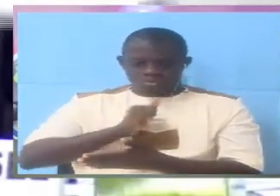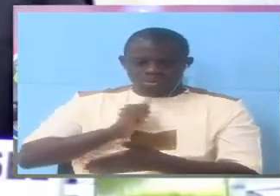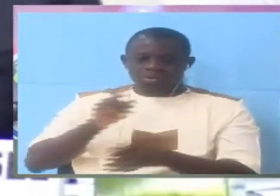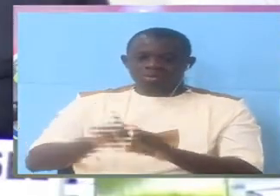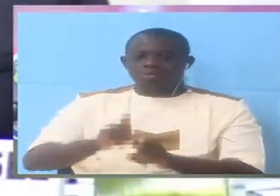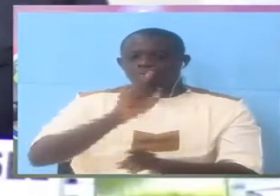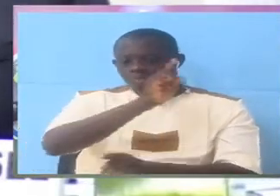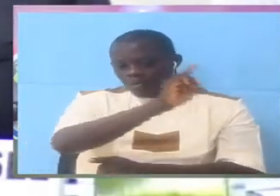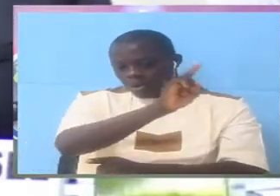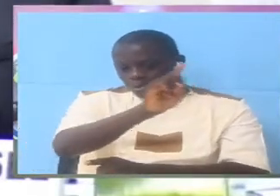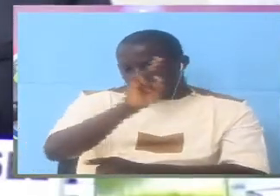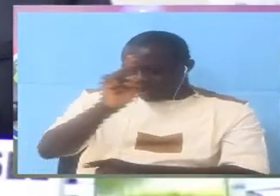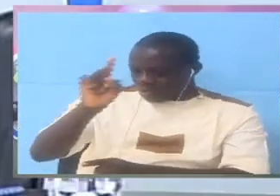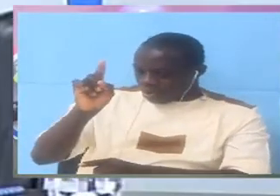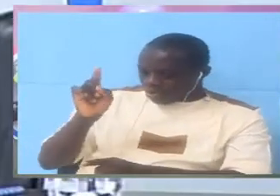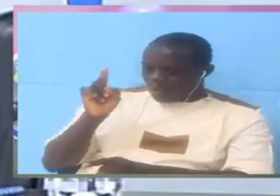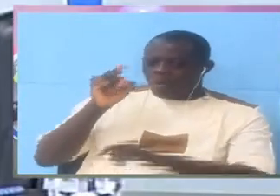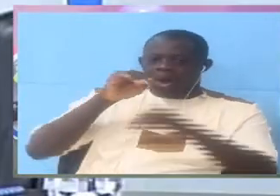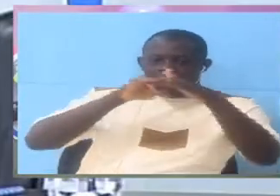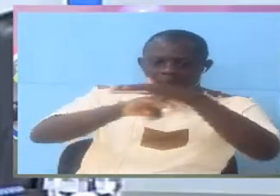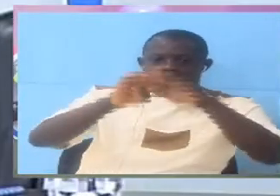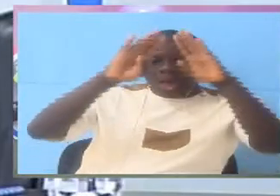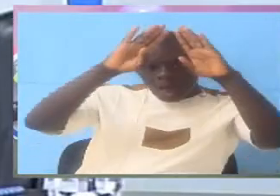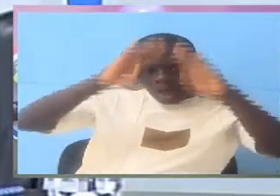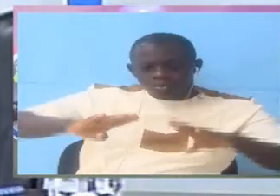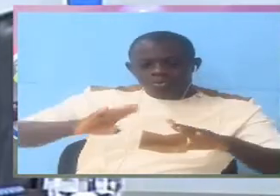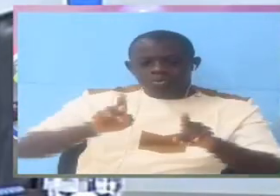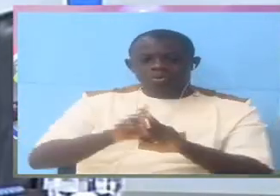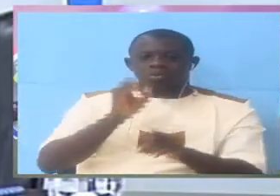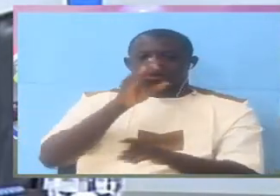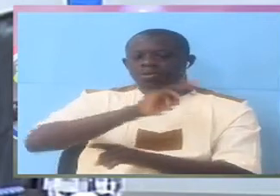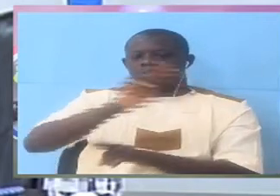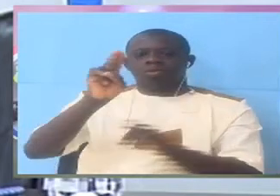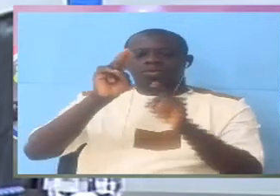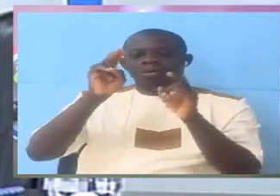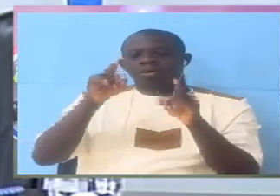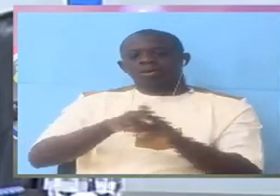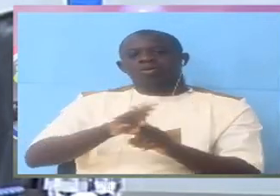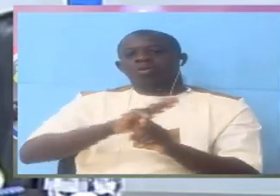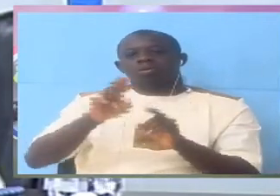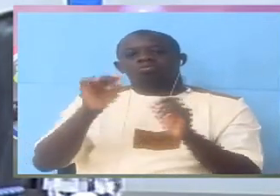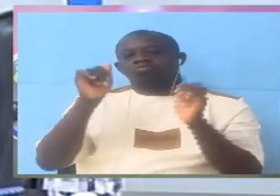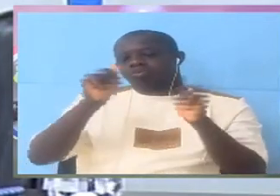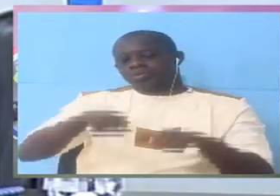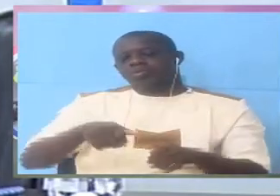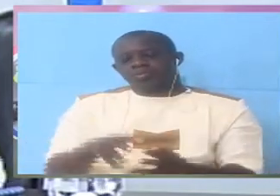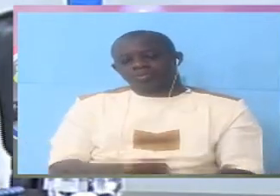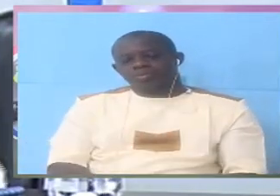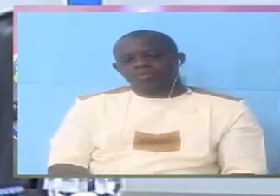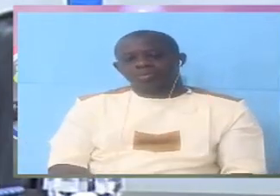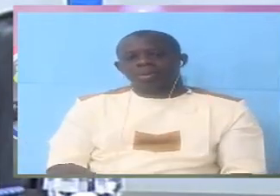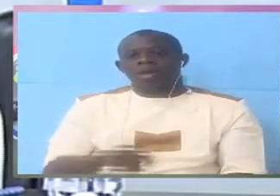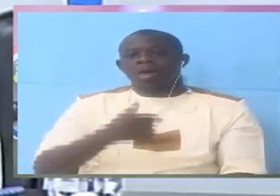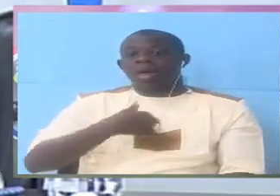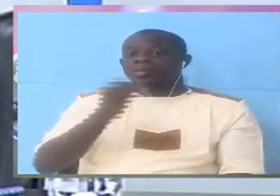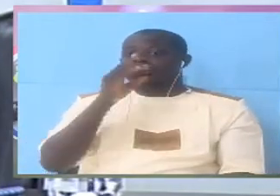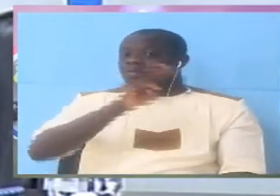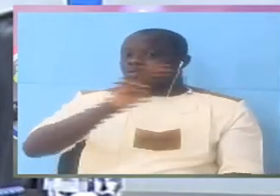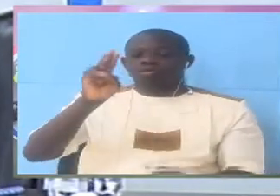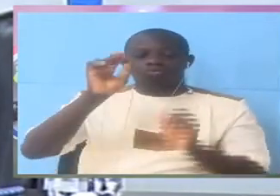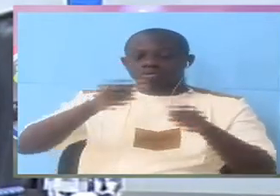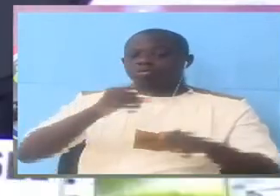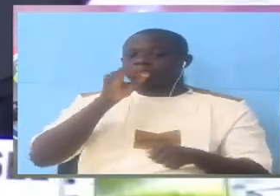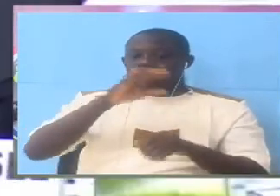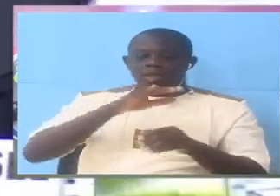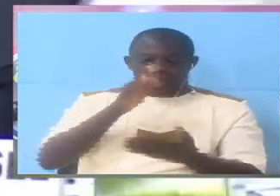interrogation. You say you don't know. No. Excuse me. I cannot say for certain because I was not there. This